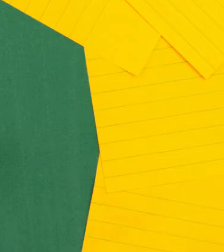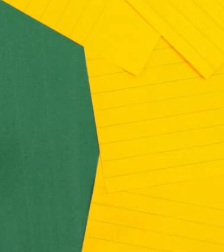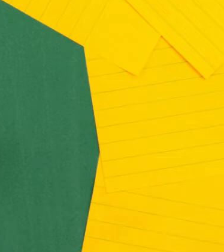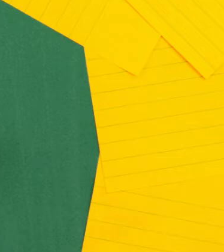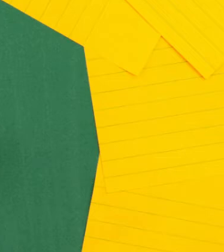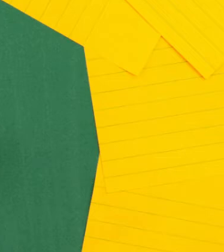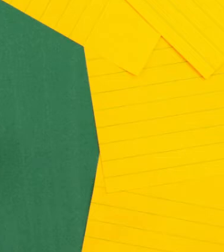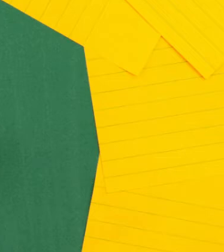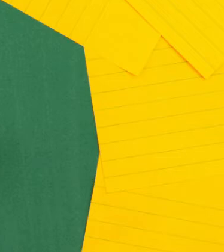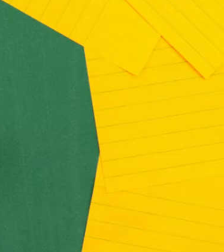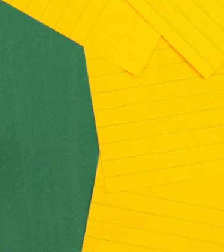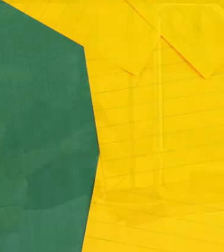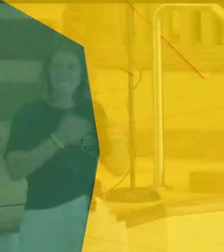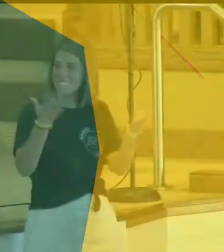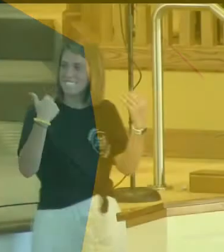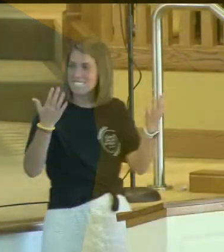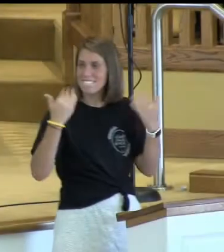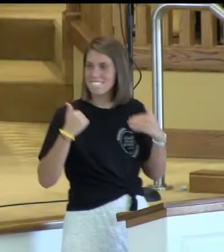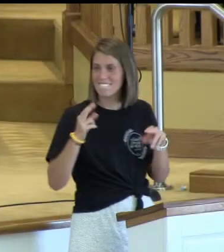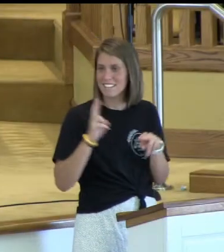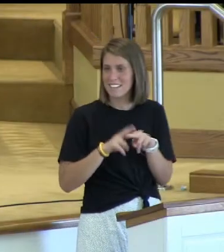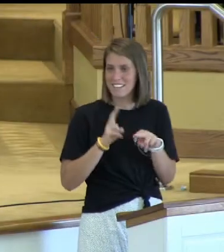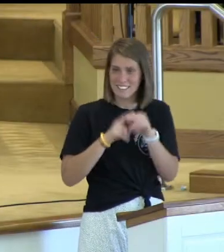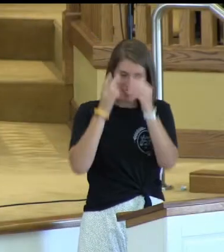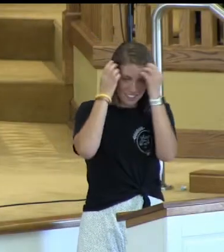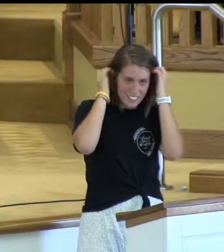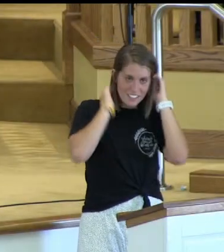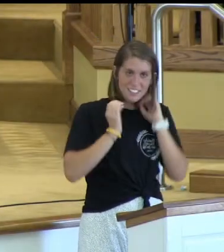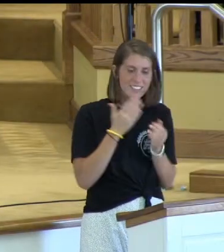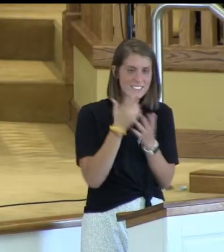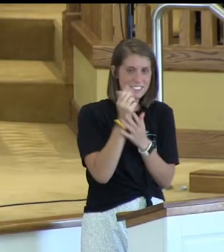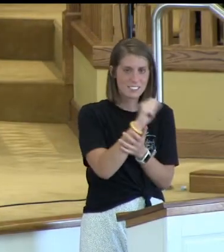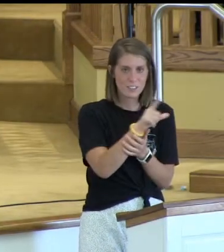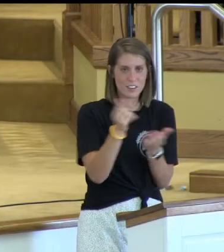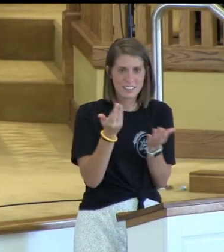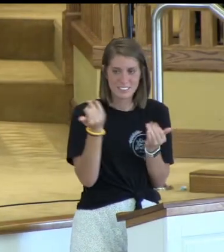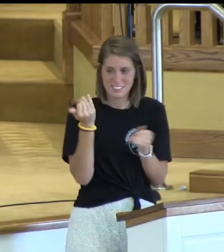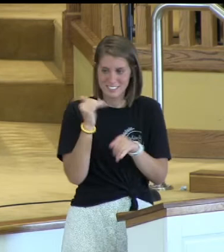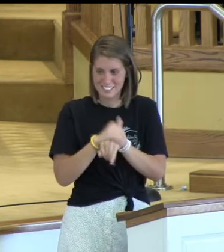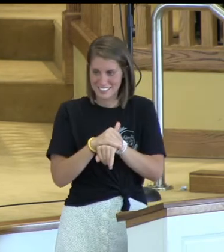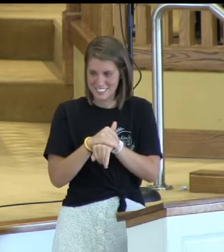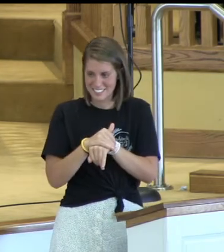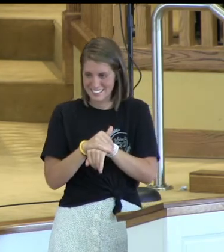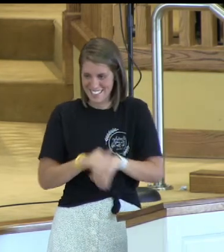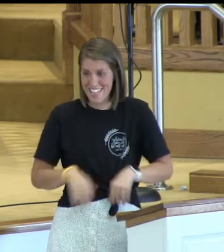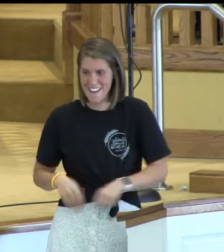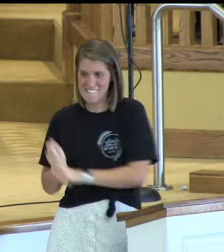ahead and make our way in here. Great to see everybody here this evening.